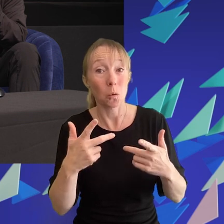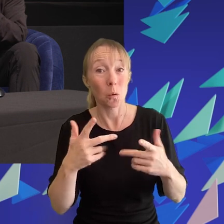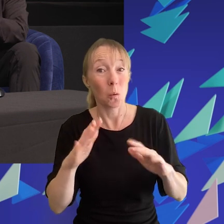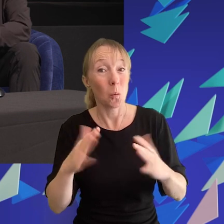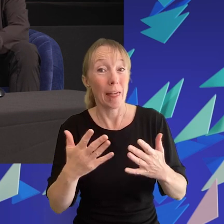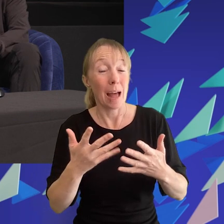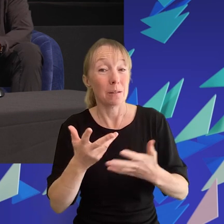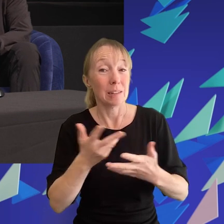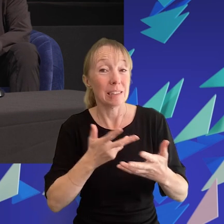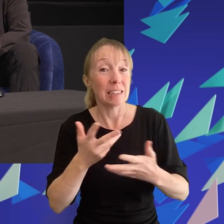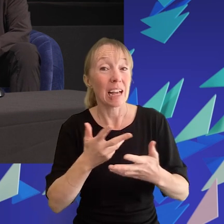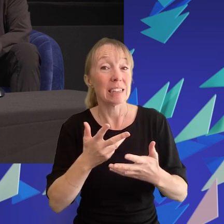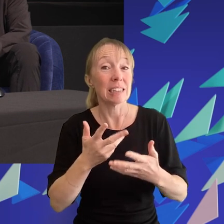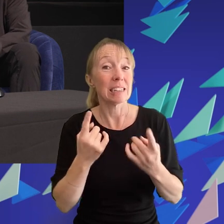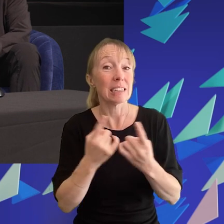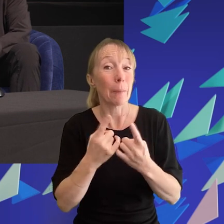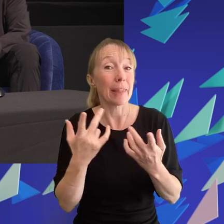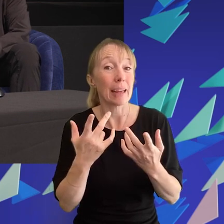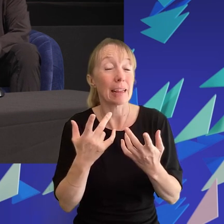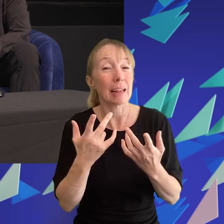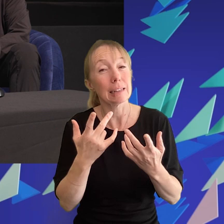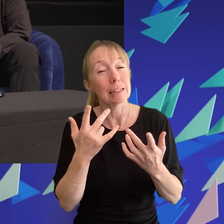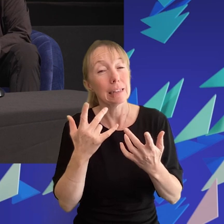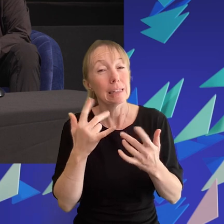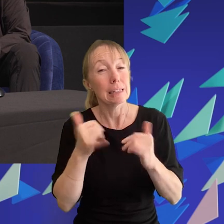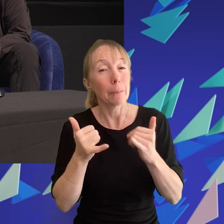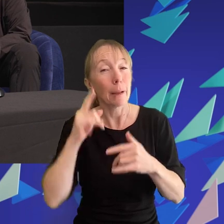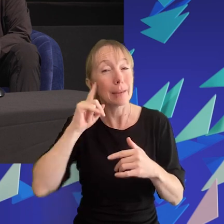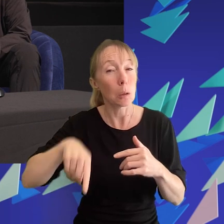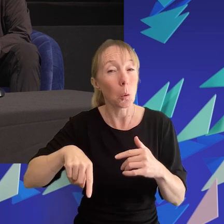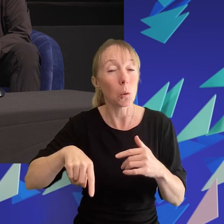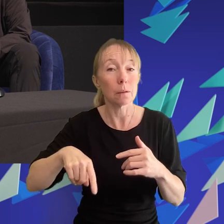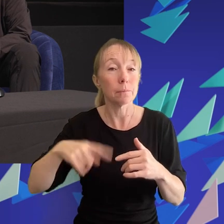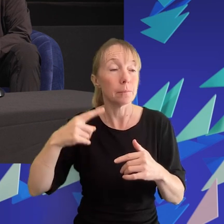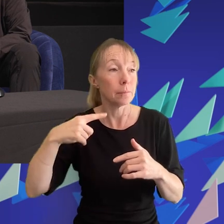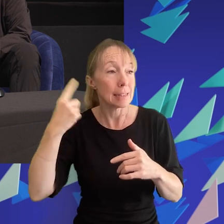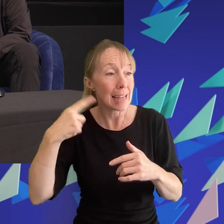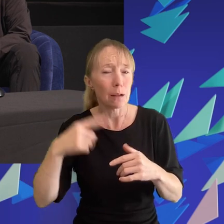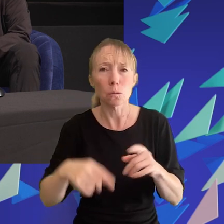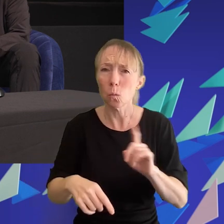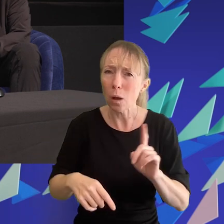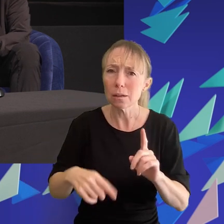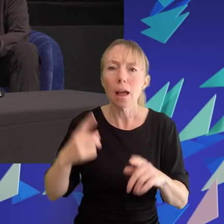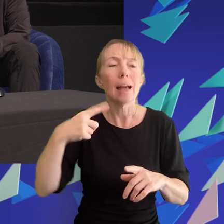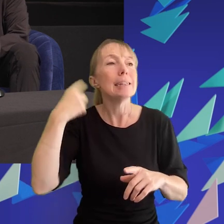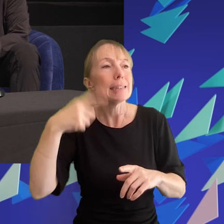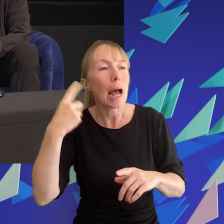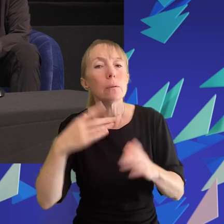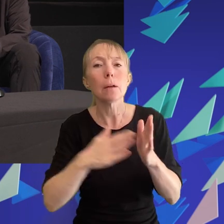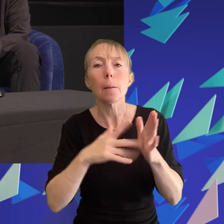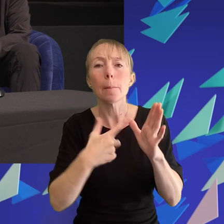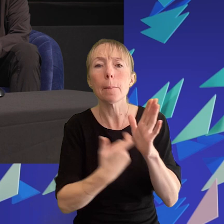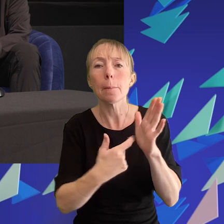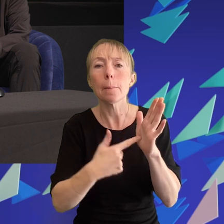up something that sometimes gets too overlooked: sound. What? Sound. Martin Hernandez working on the sound of the